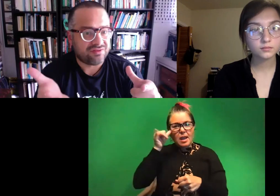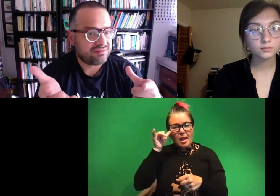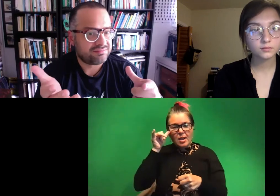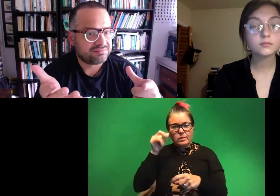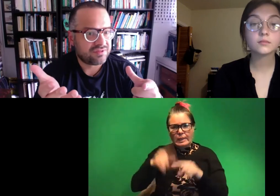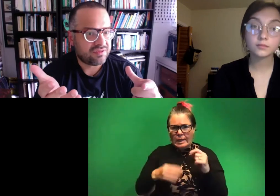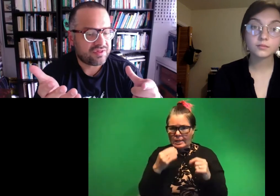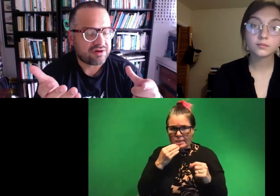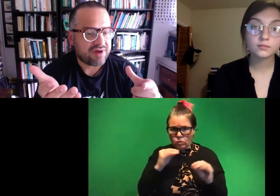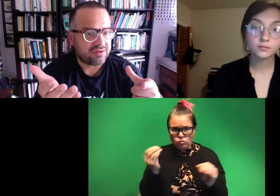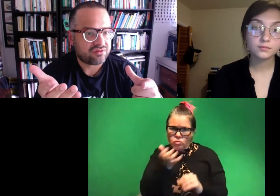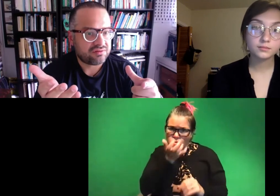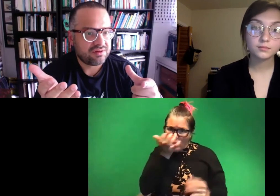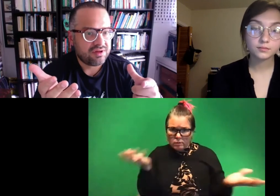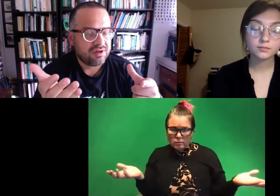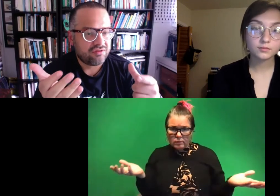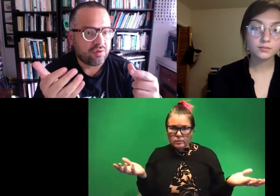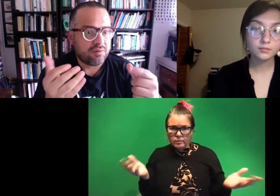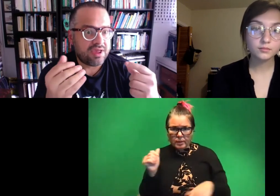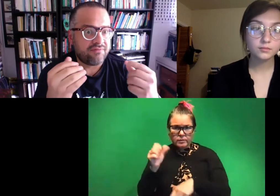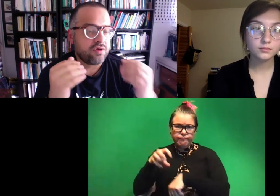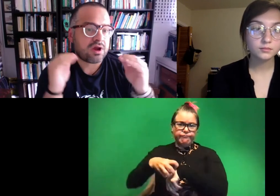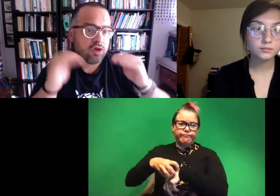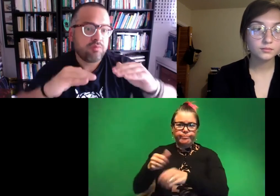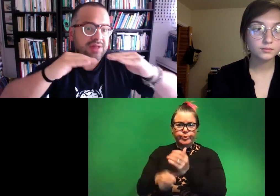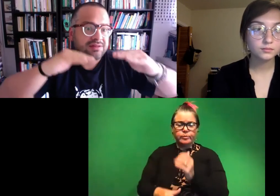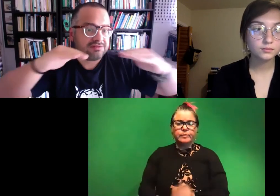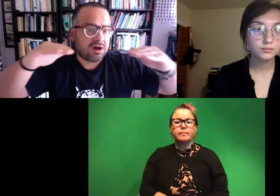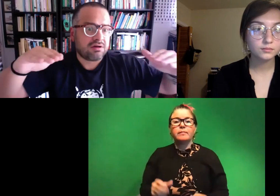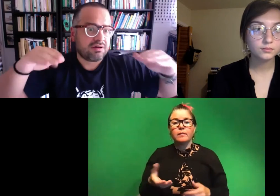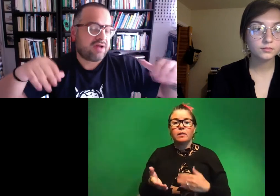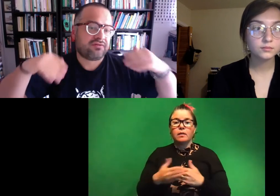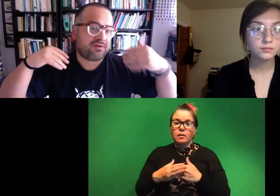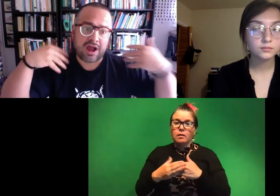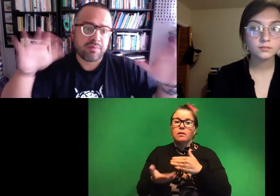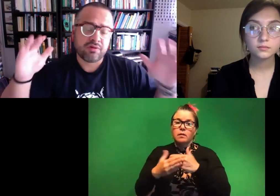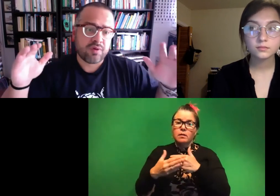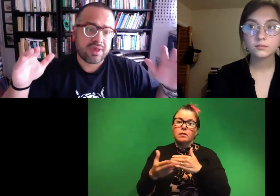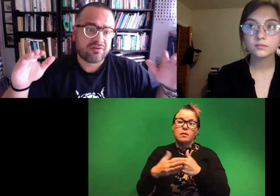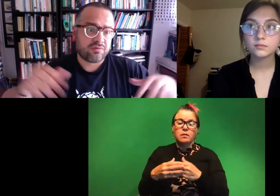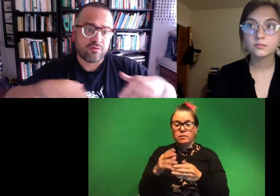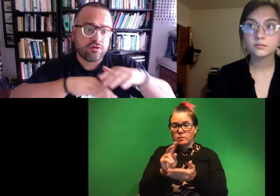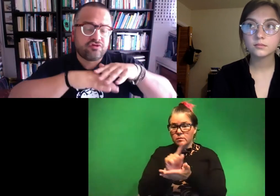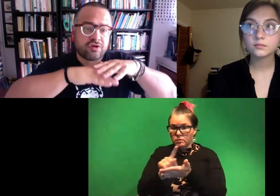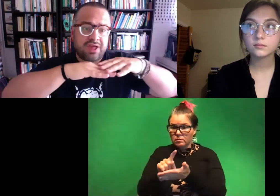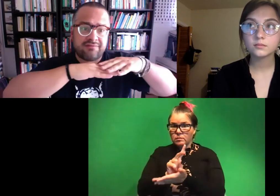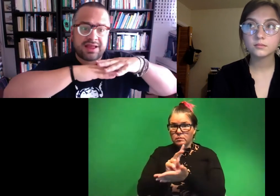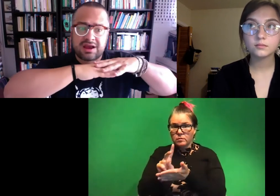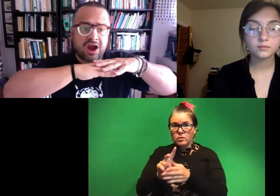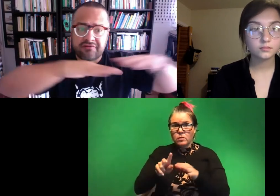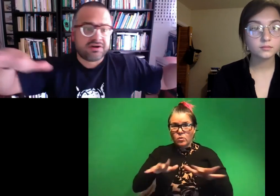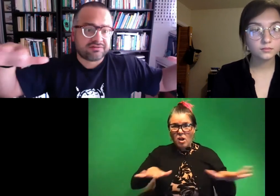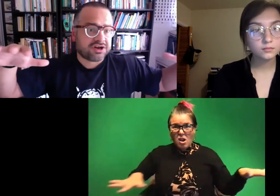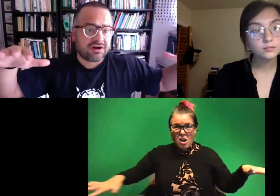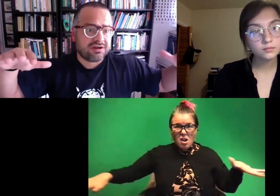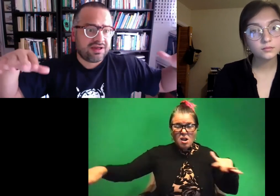eat the grass. So if you accumulate the dung after a couple of weeks, you just have like a